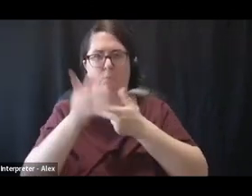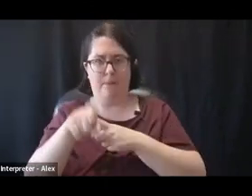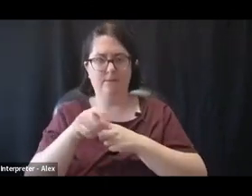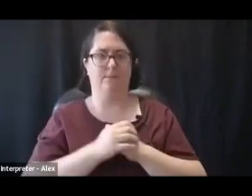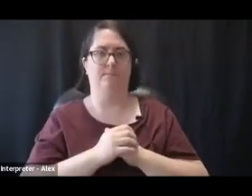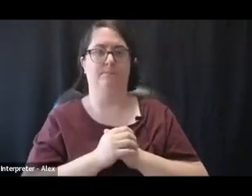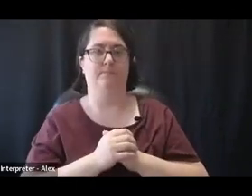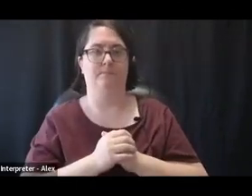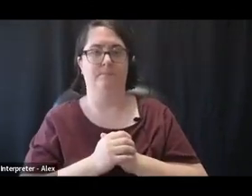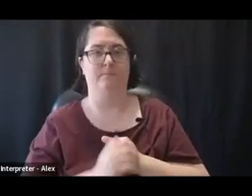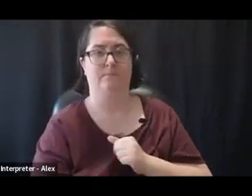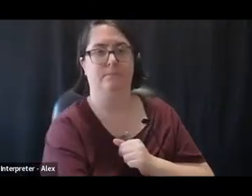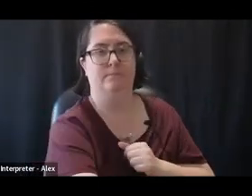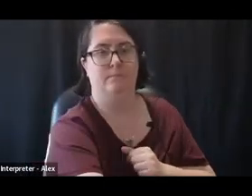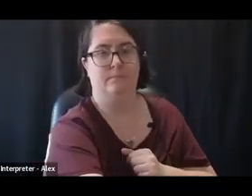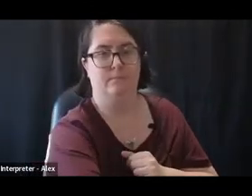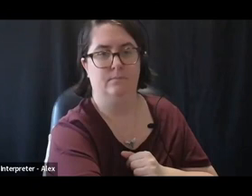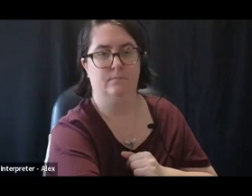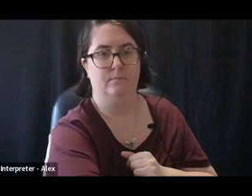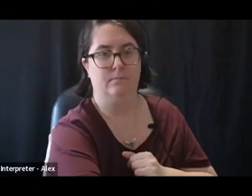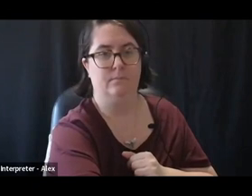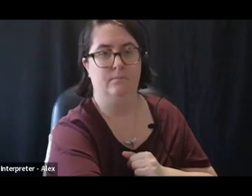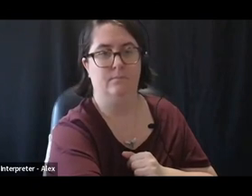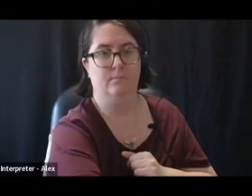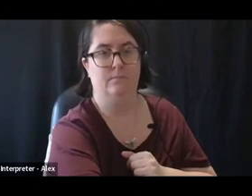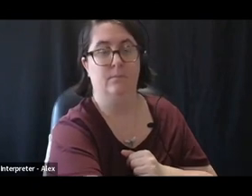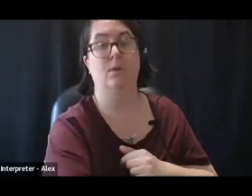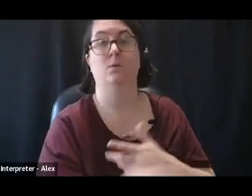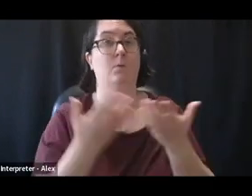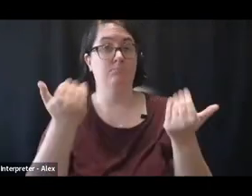So I'd like to hear from you.